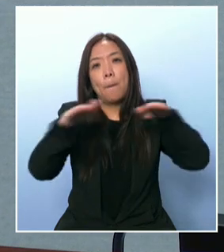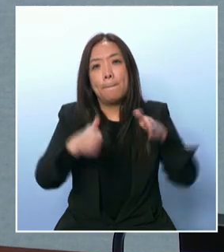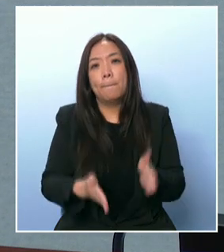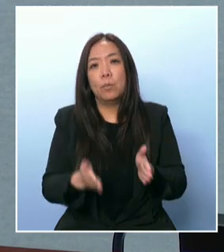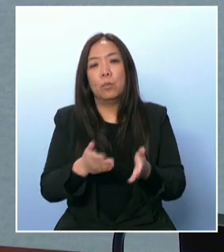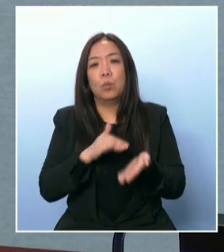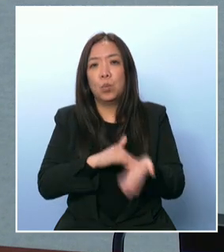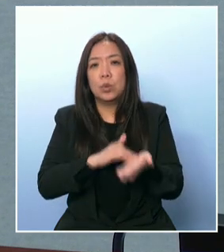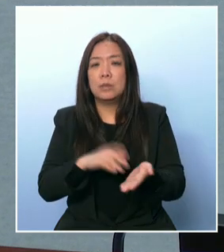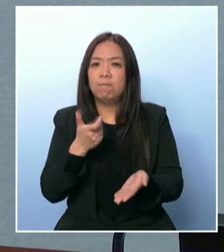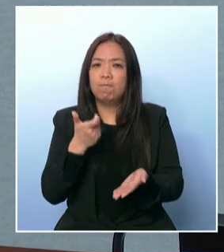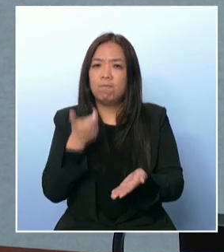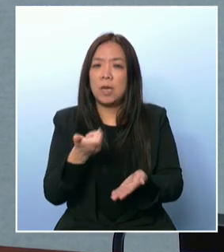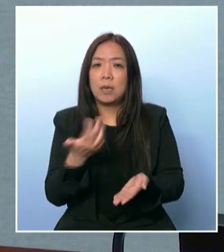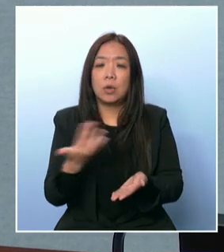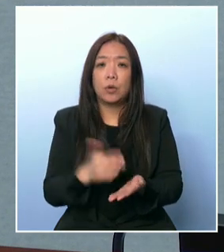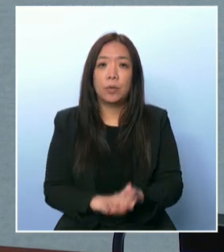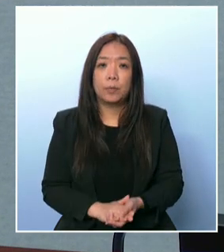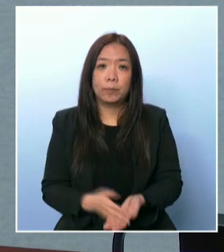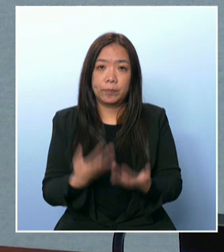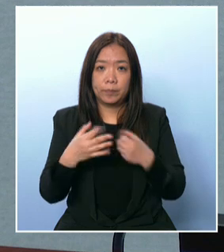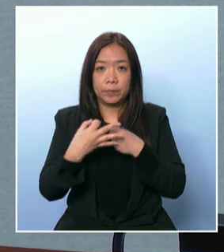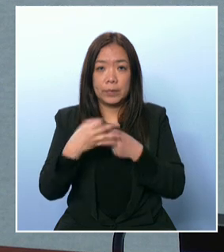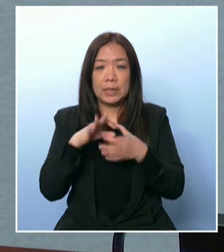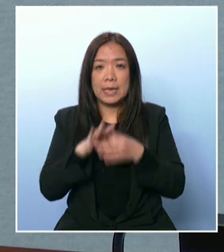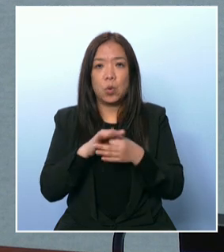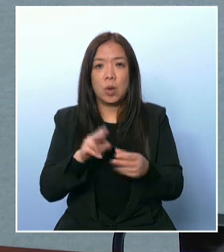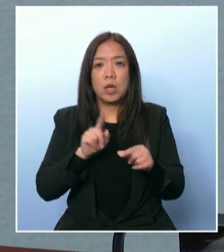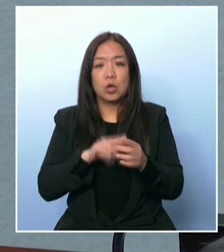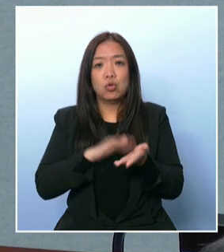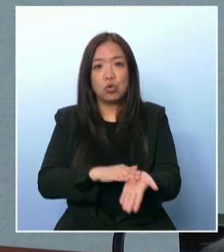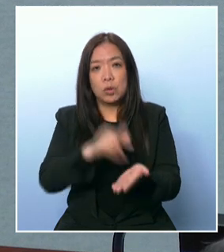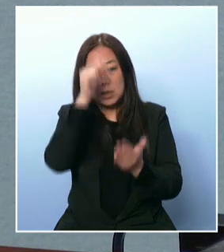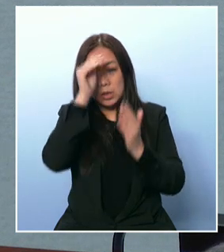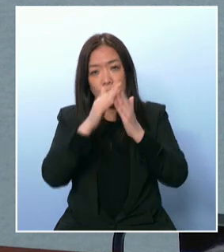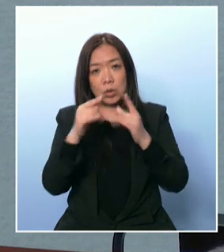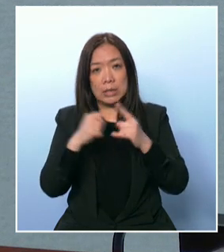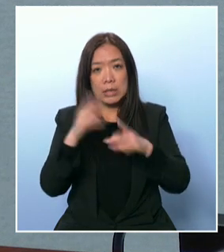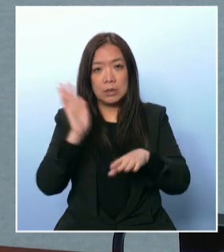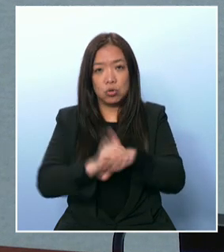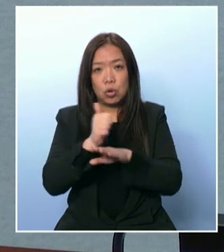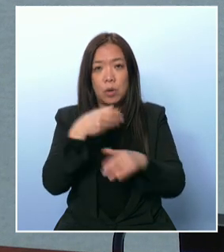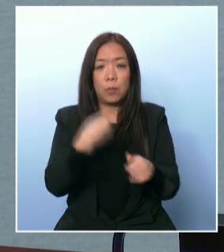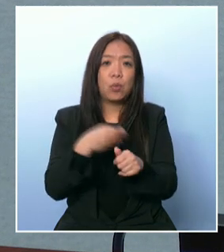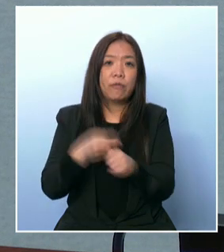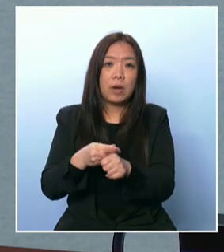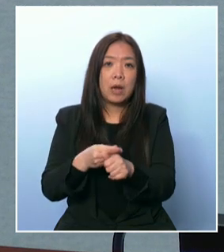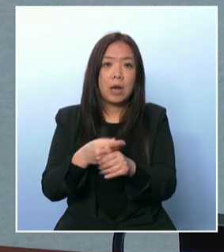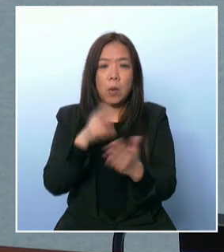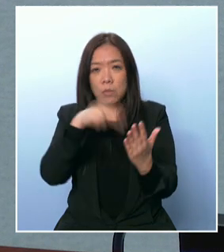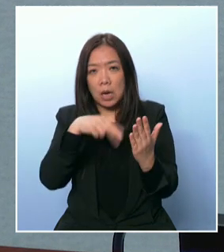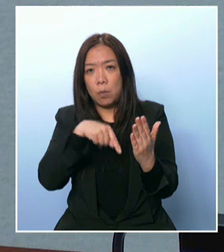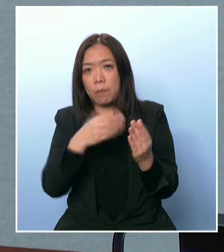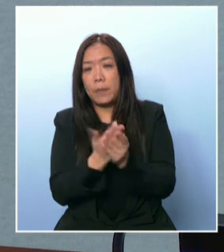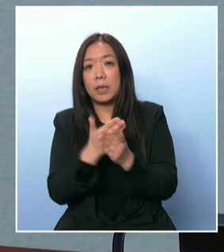the Chinese Medicine Hospital for its outpatient clinic? Because I think that would be a concern for many elderly patients. Now, in terms